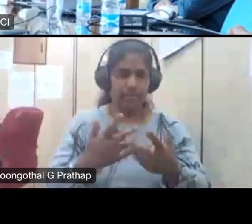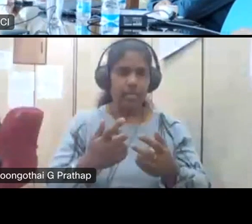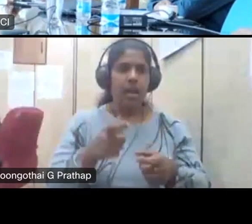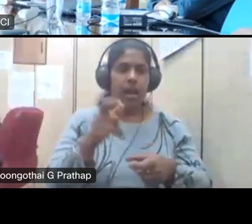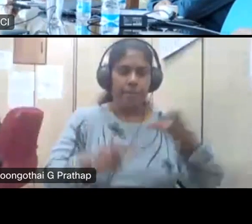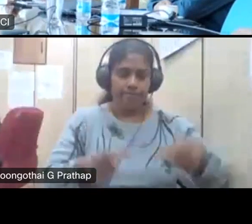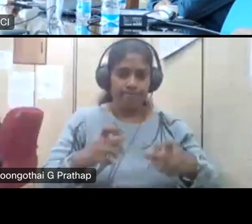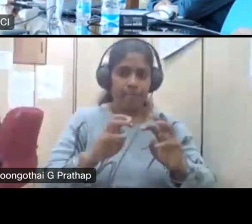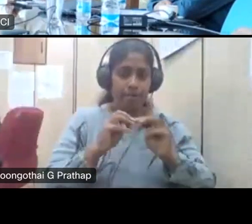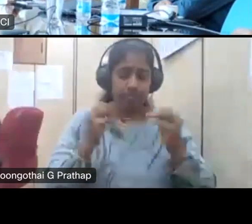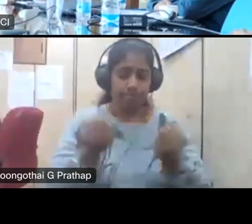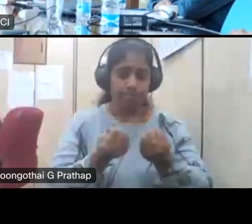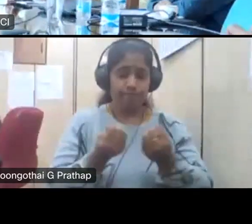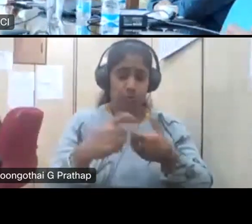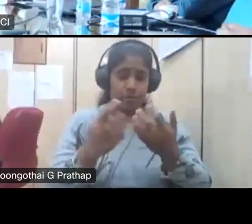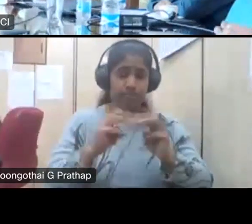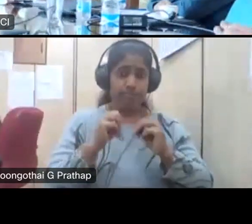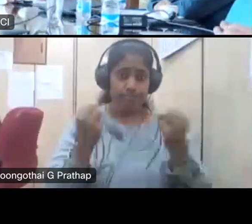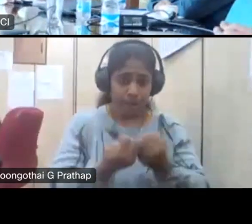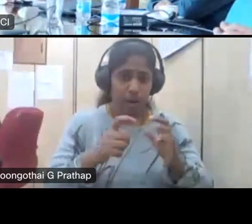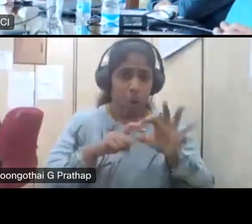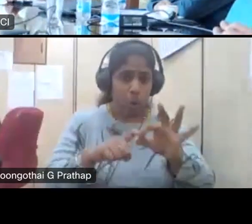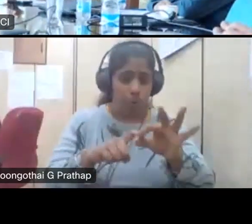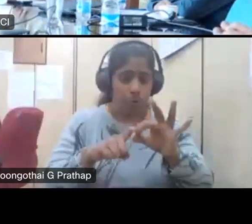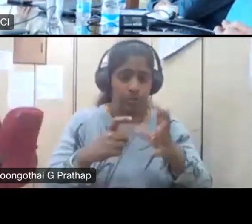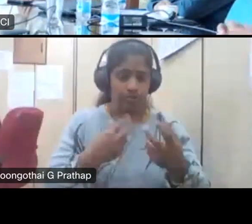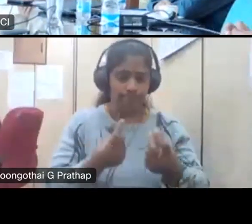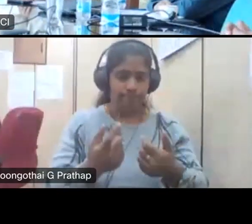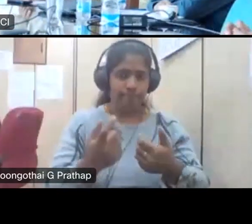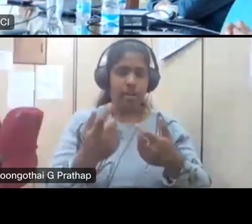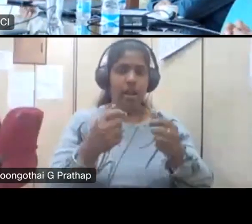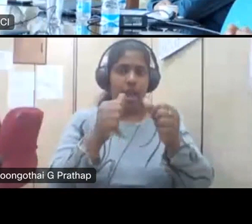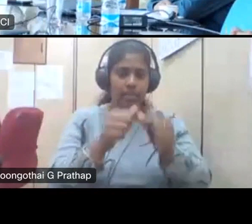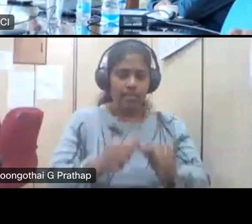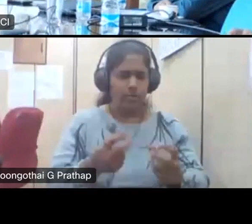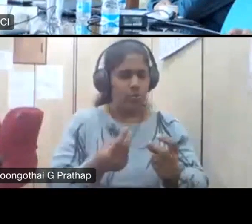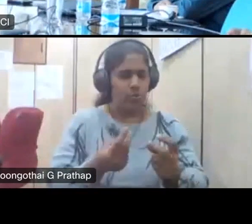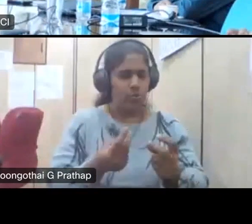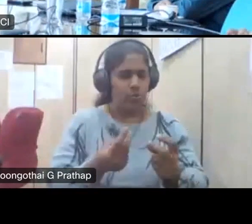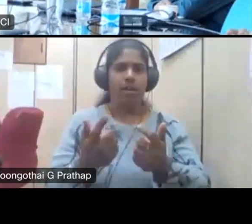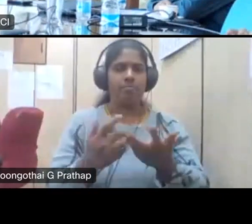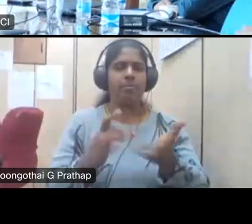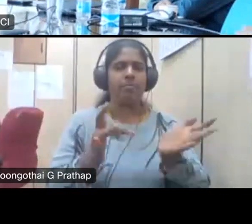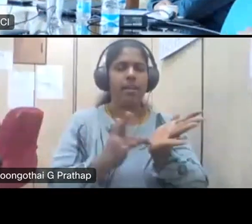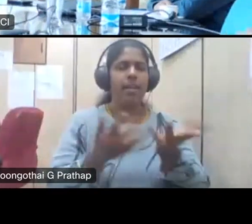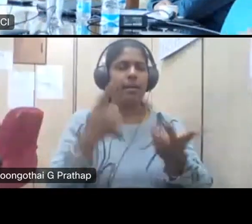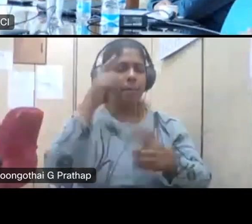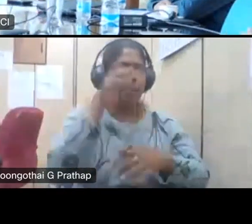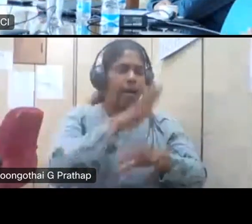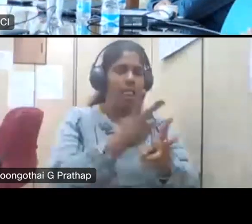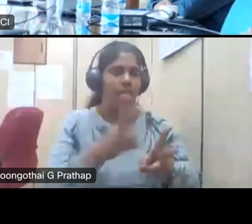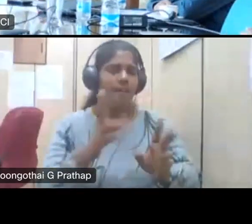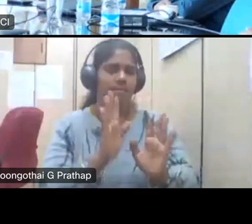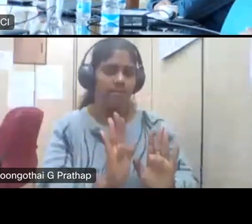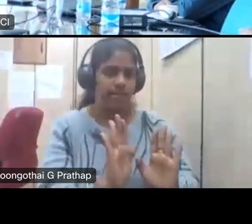conference is over, the CRE points can be sort of pushed into the database. But that is on the technical side. Now on the